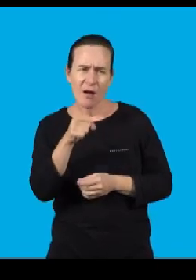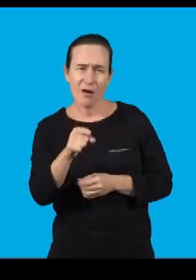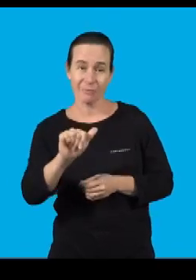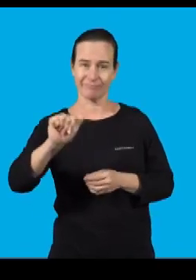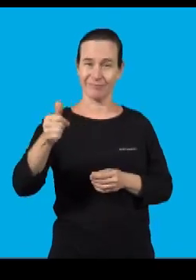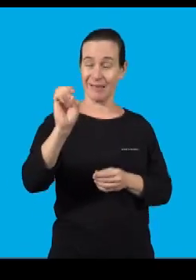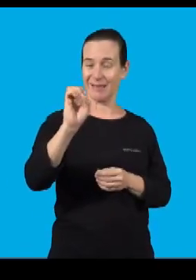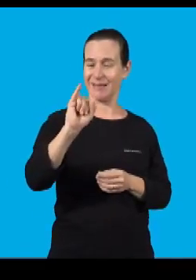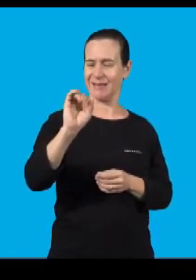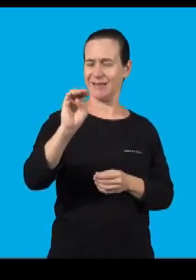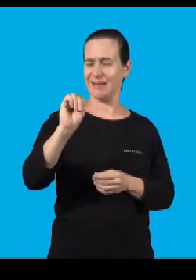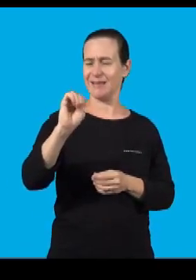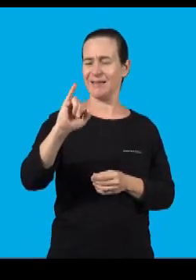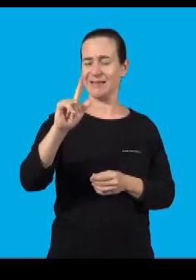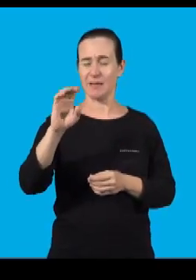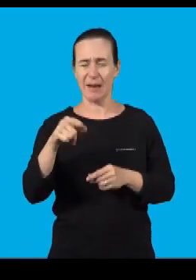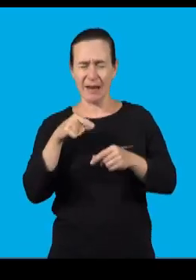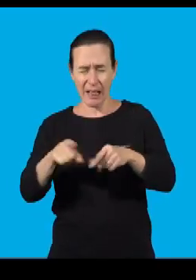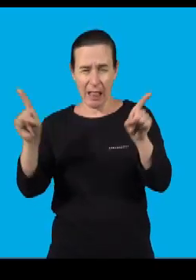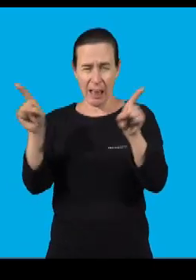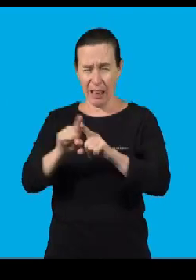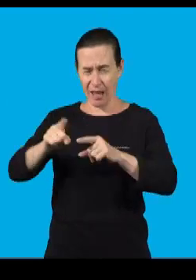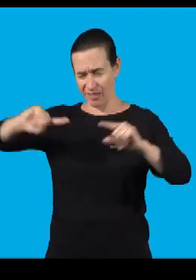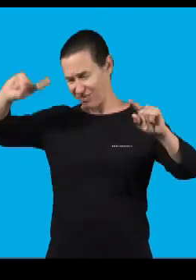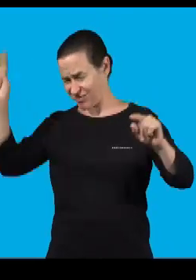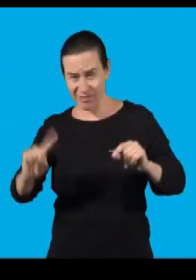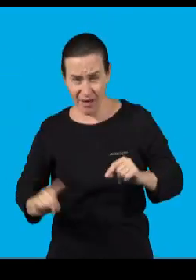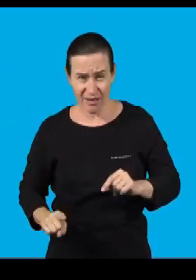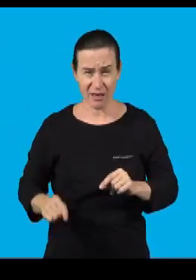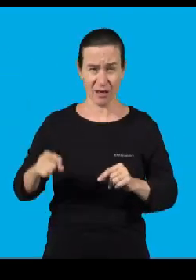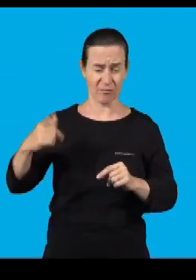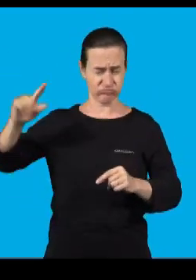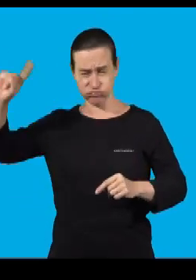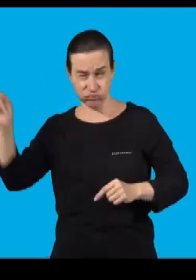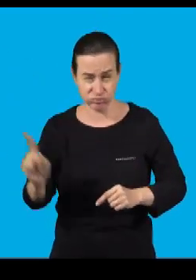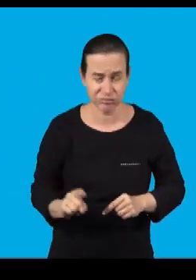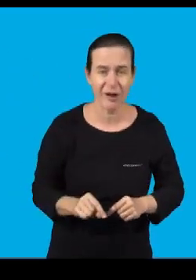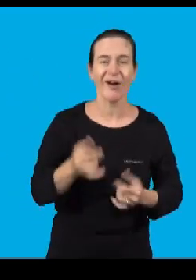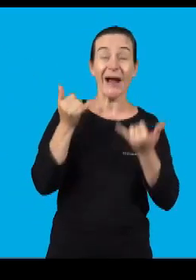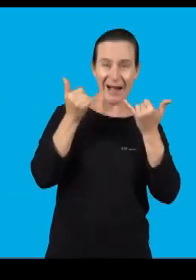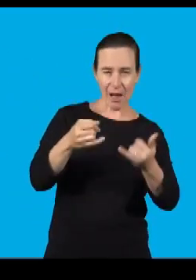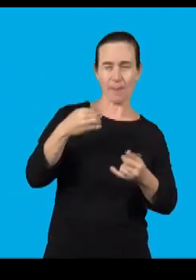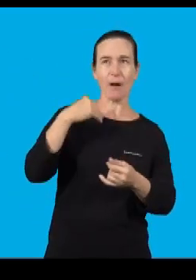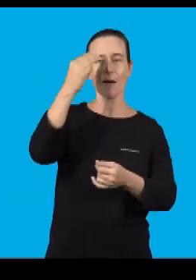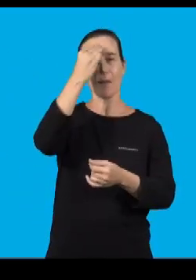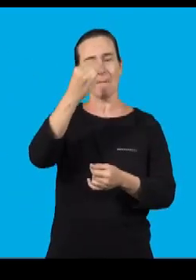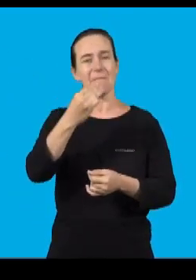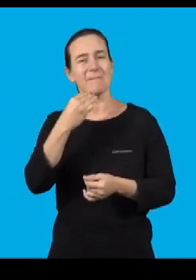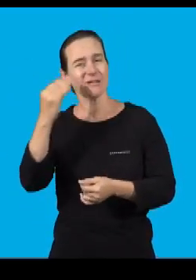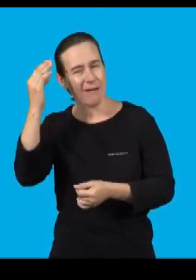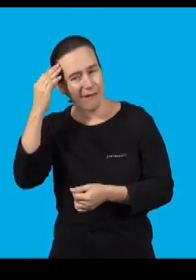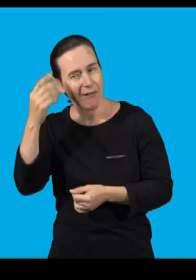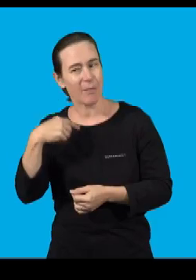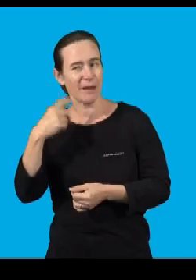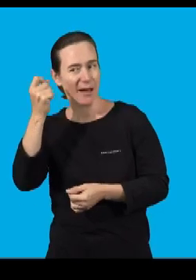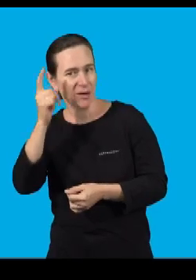we're breaking it down. Look at the simile for it was like thunder that was rolling. So already there's a vivid image